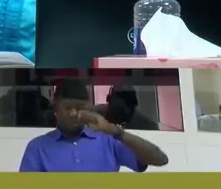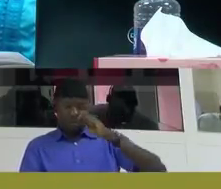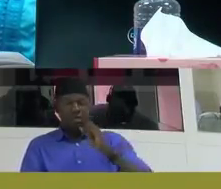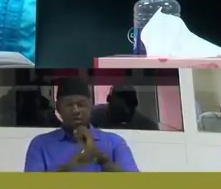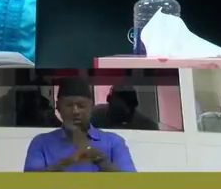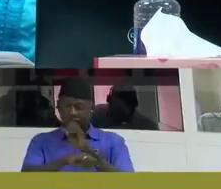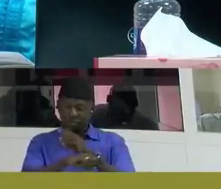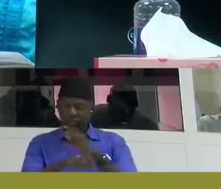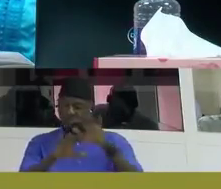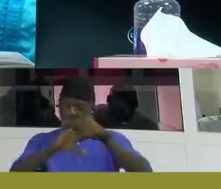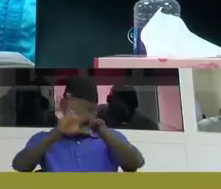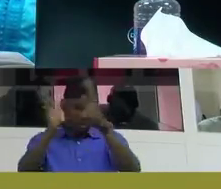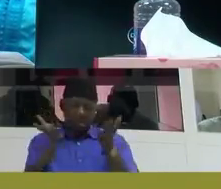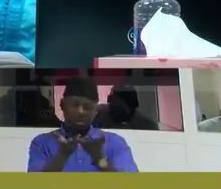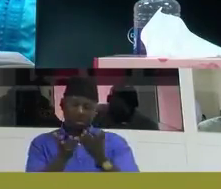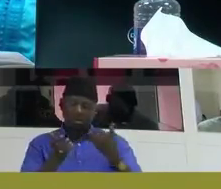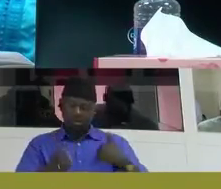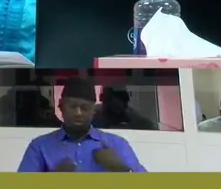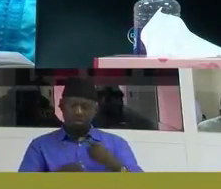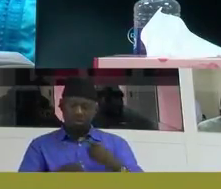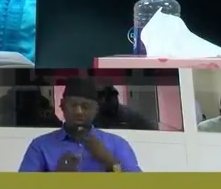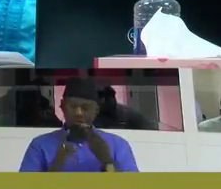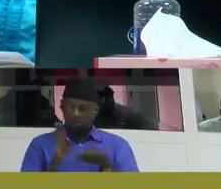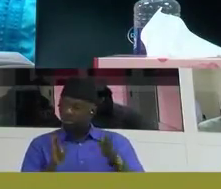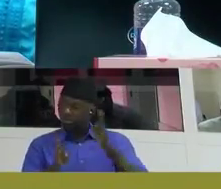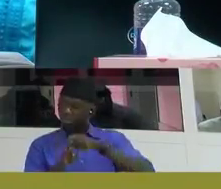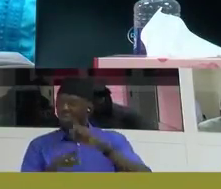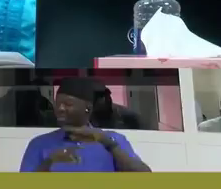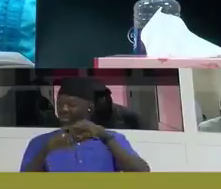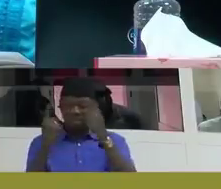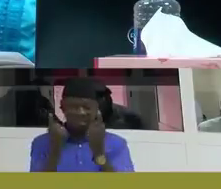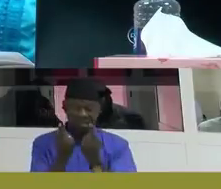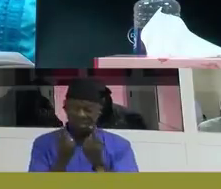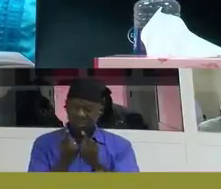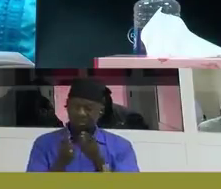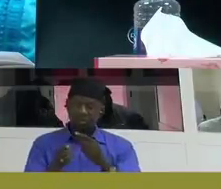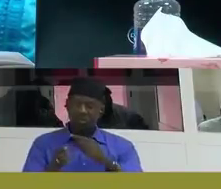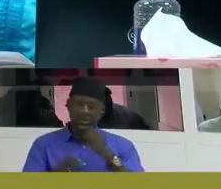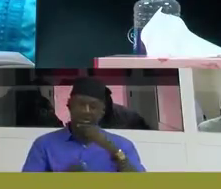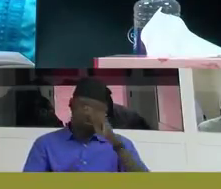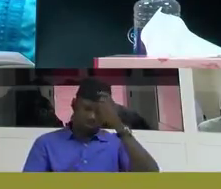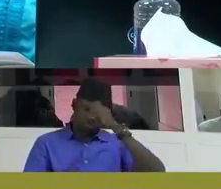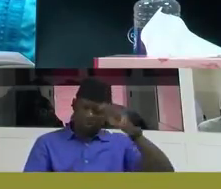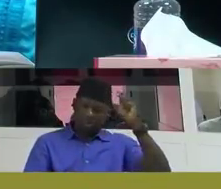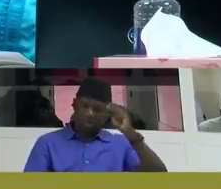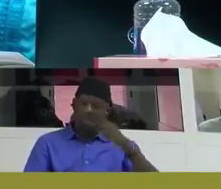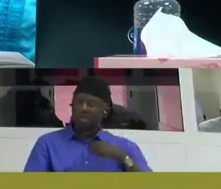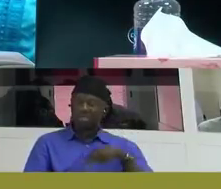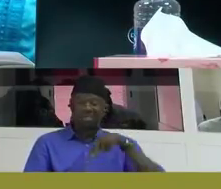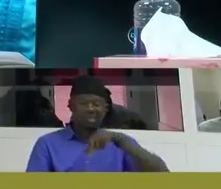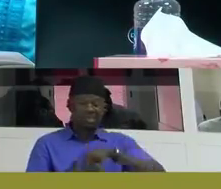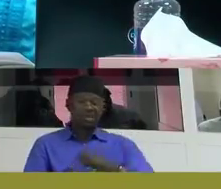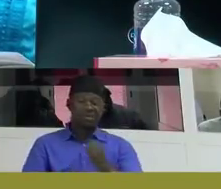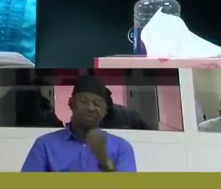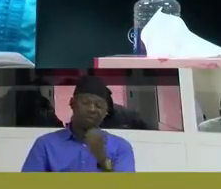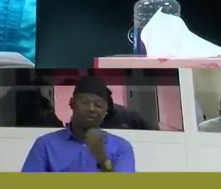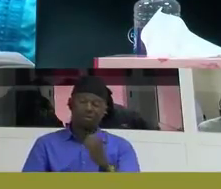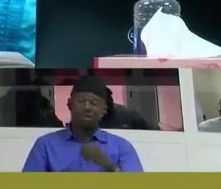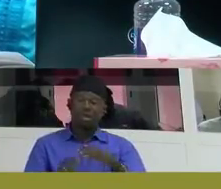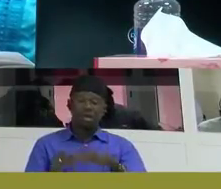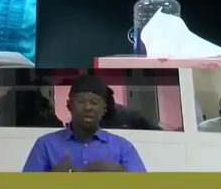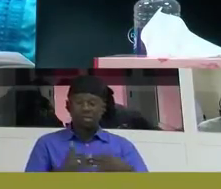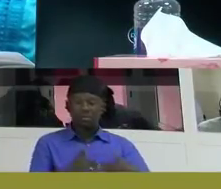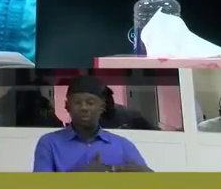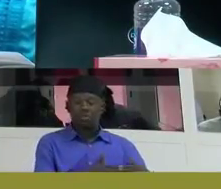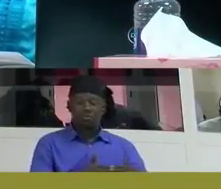to report any such persons or groups to the police as stern action will be taken against those